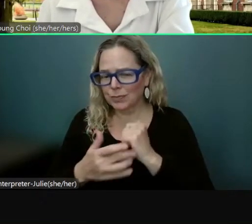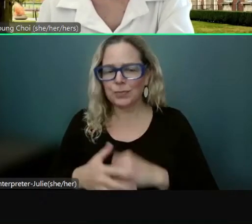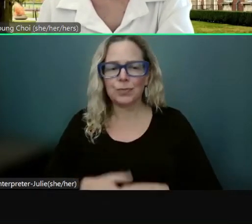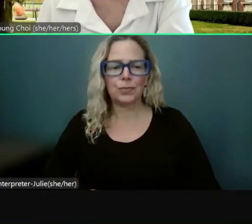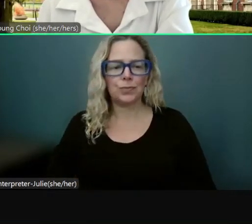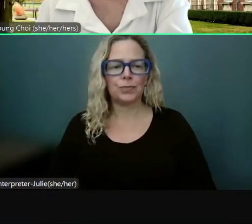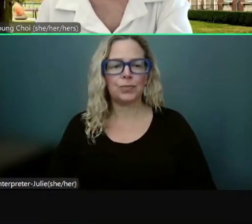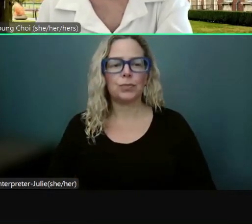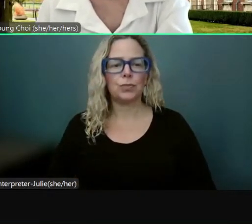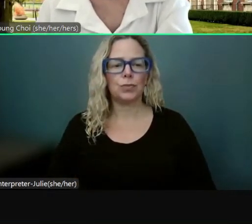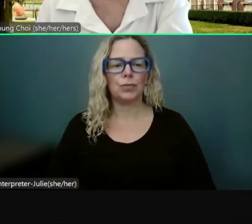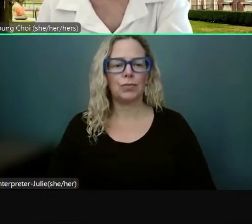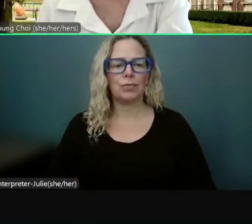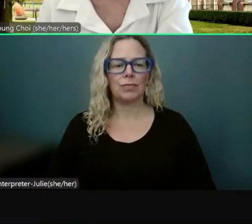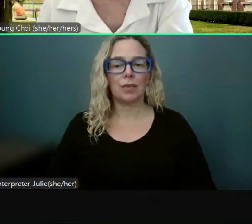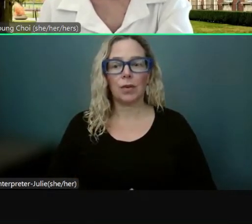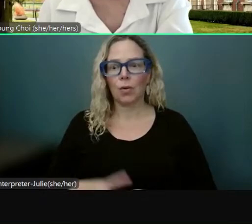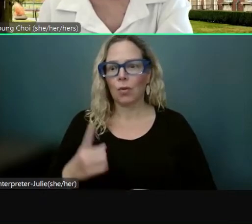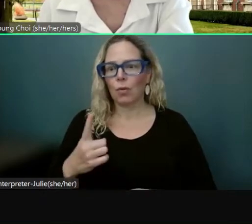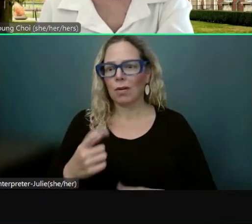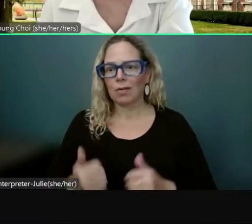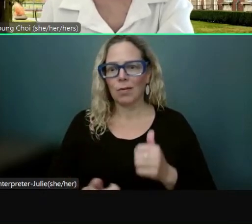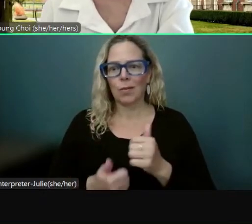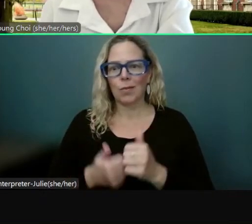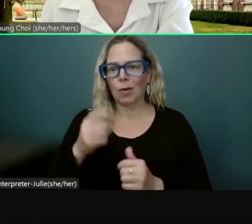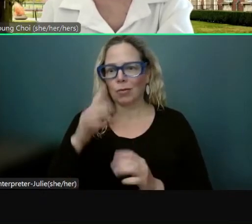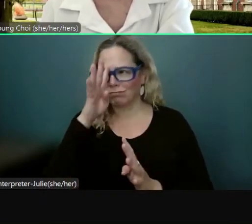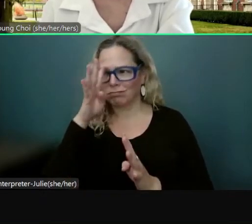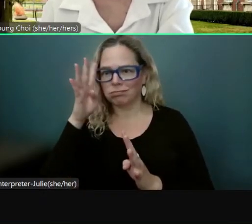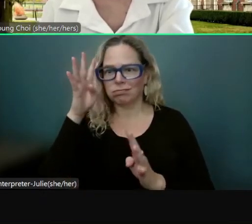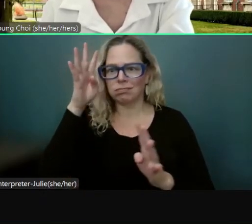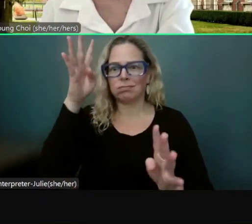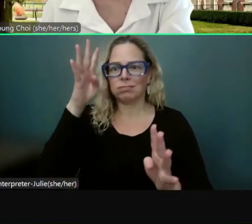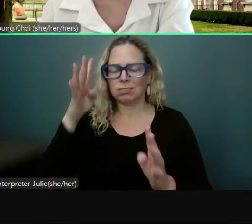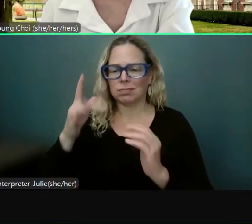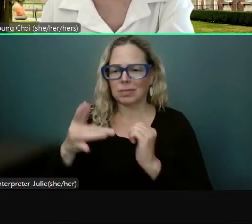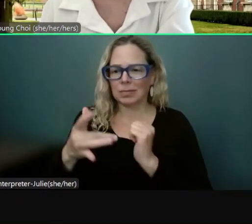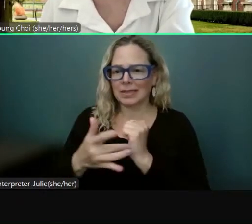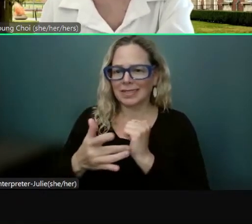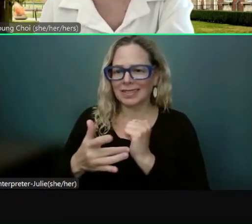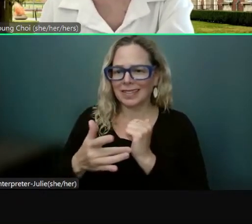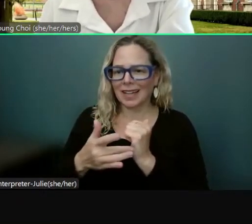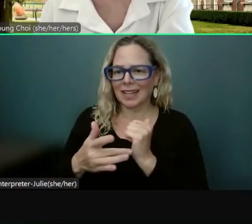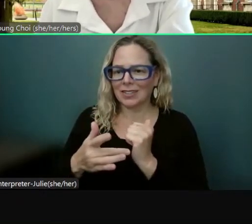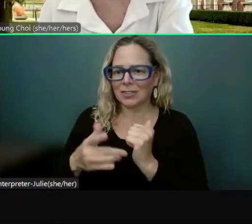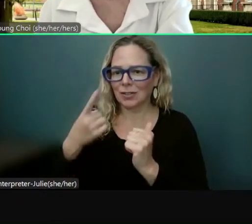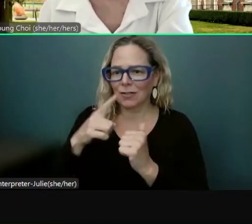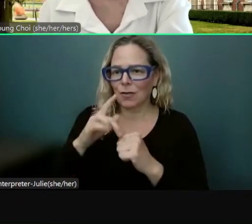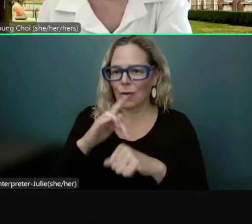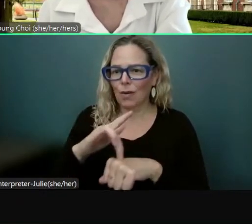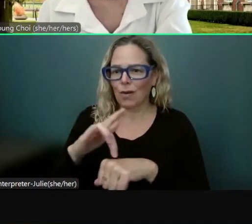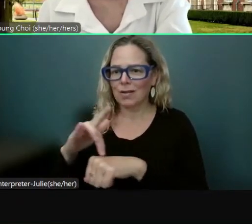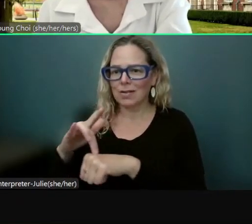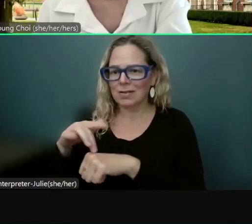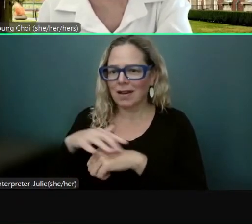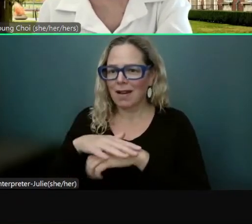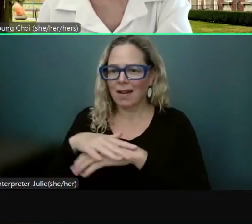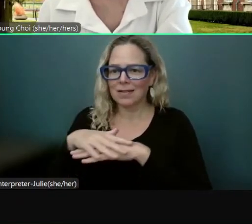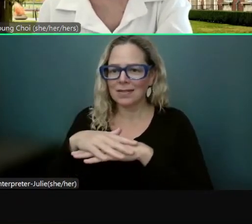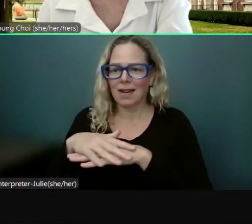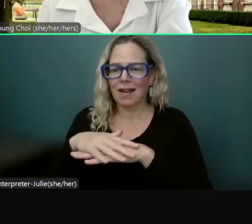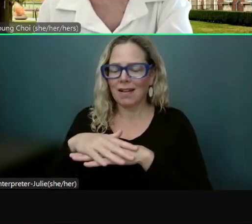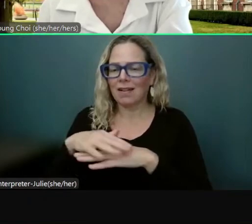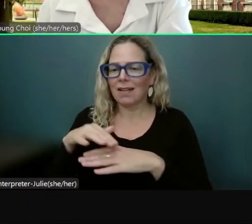One of the most innovative technologies supporting tactile access to digital information will be